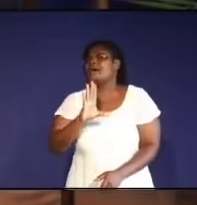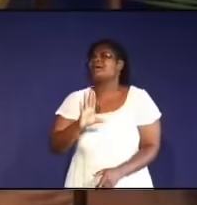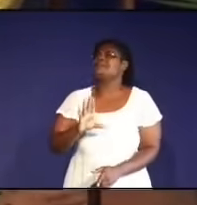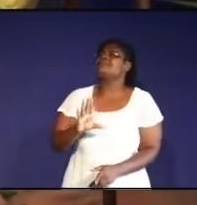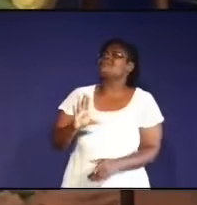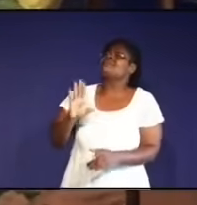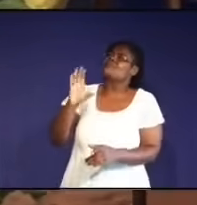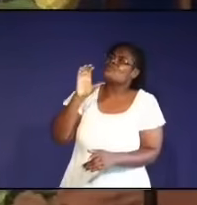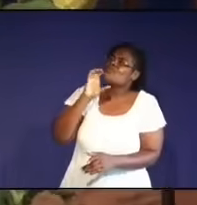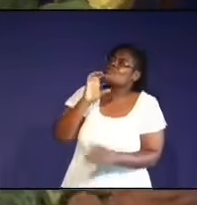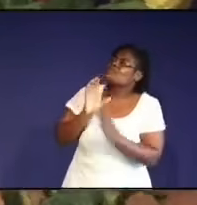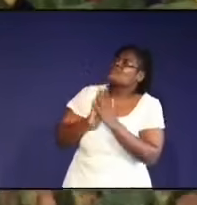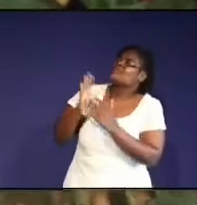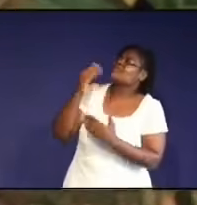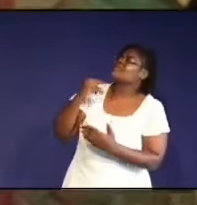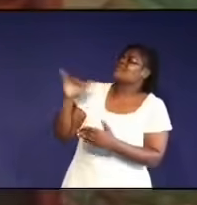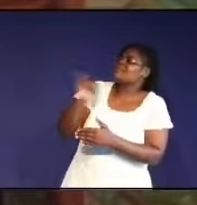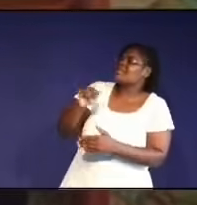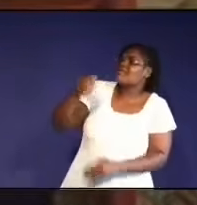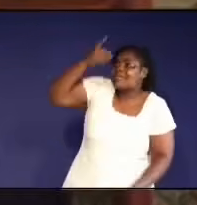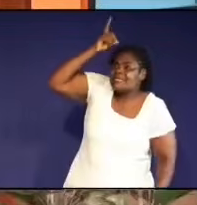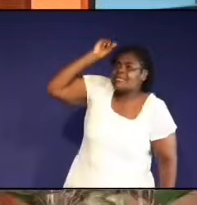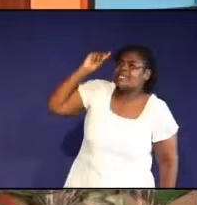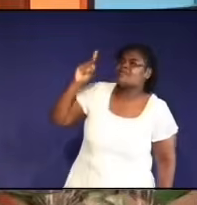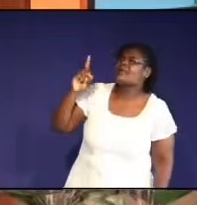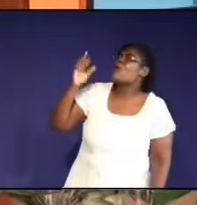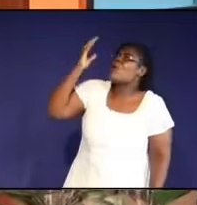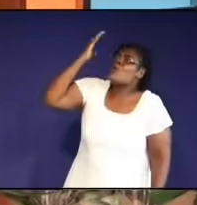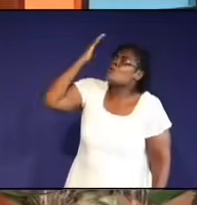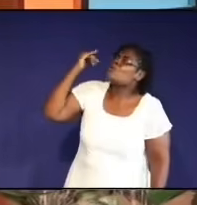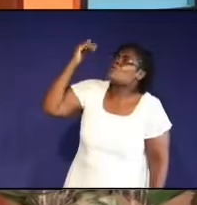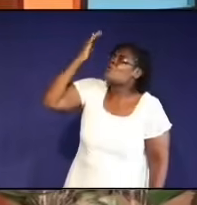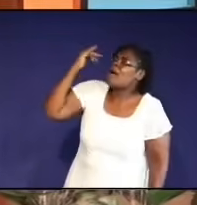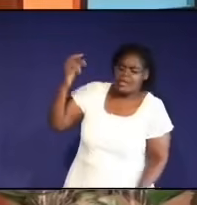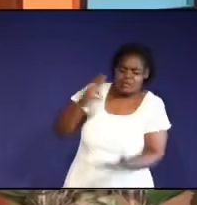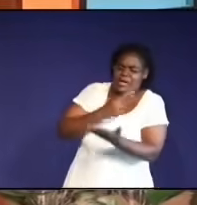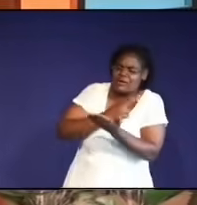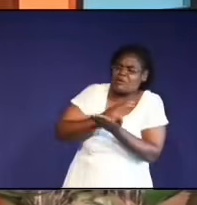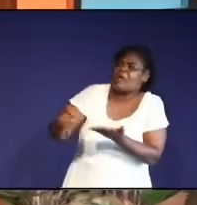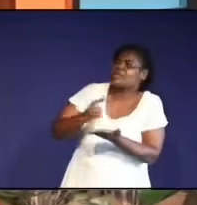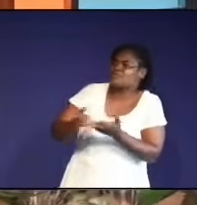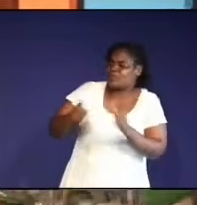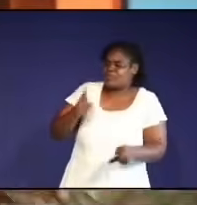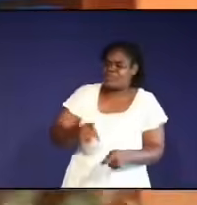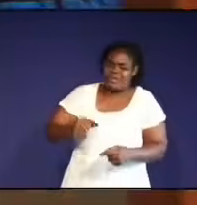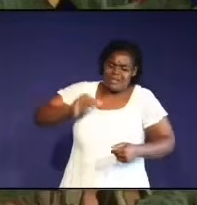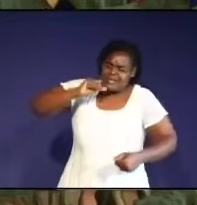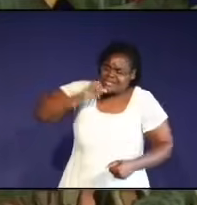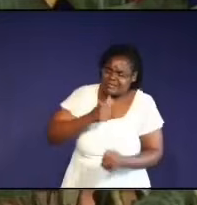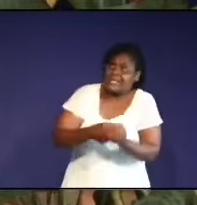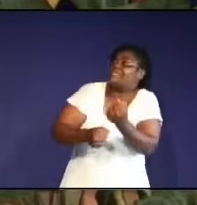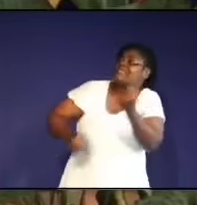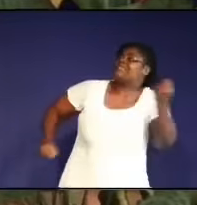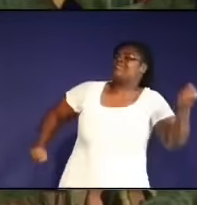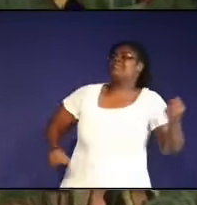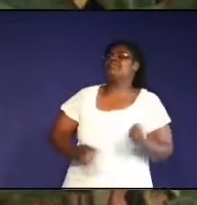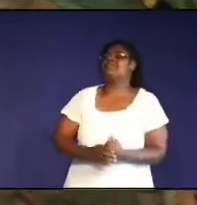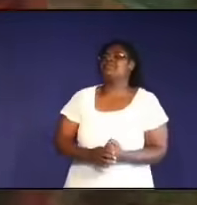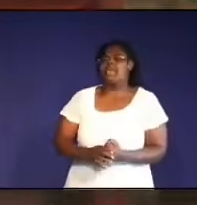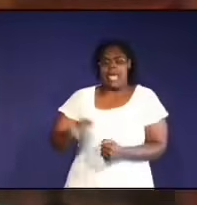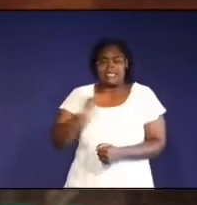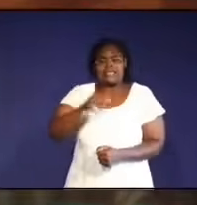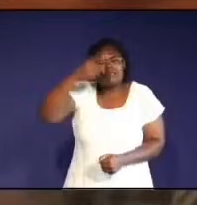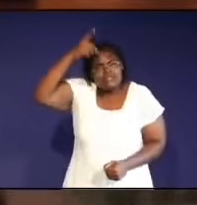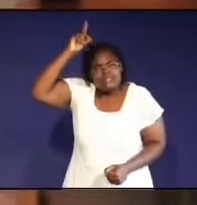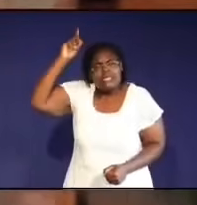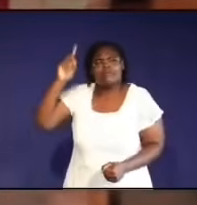quietly, like David, why do the righteous have to suffer so long? David said,